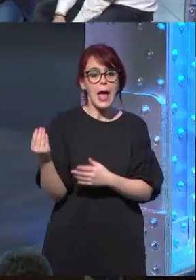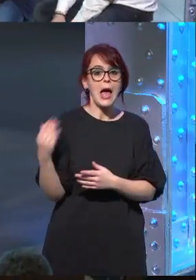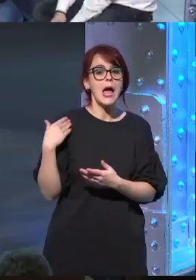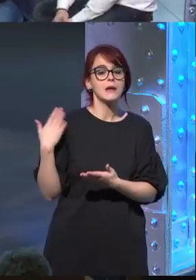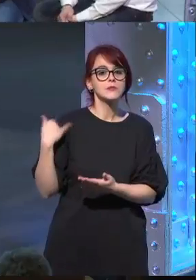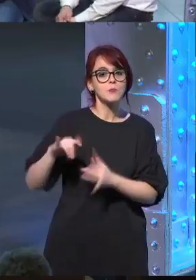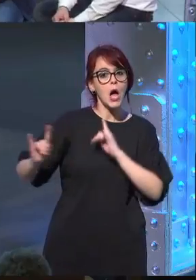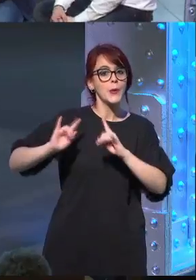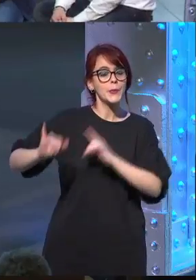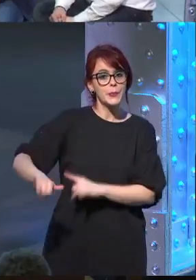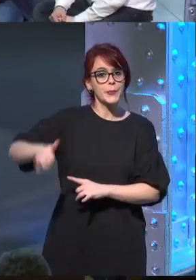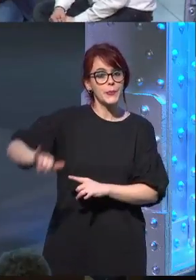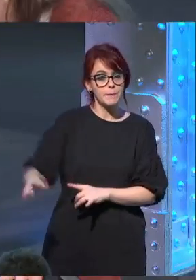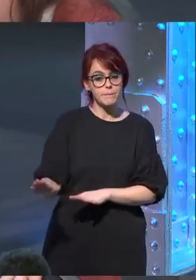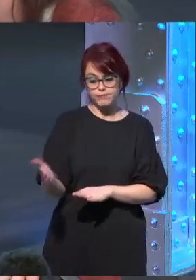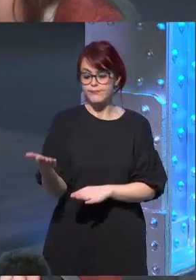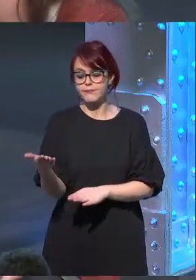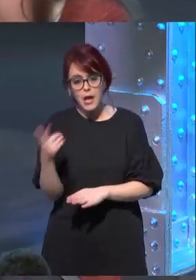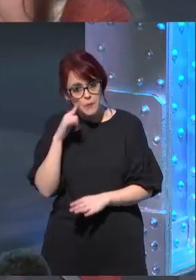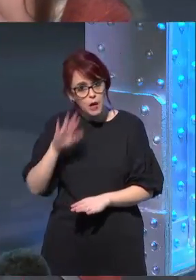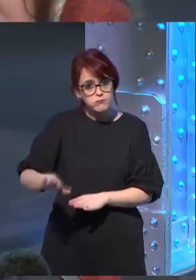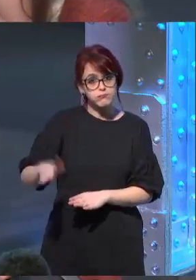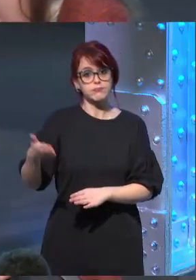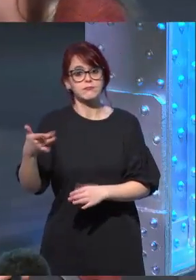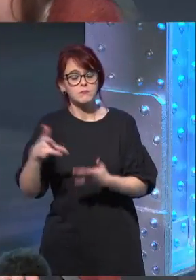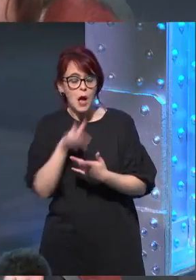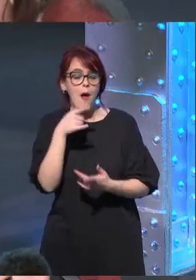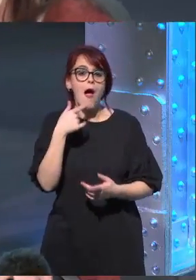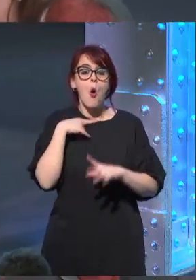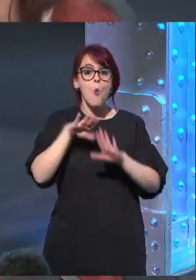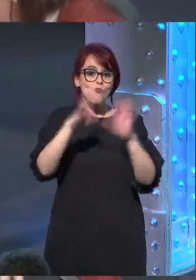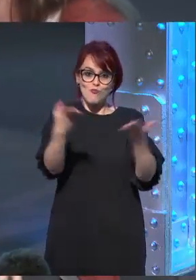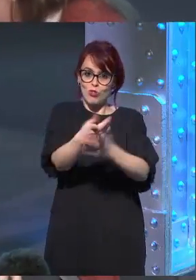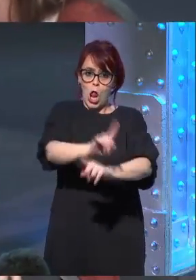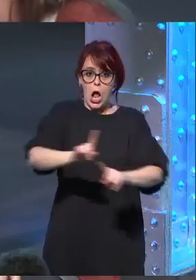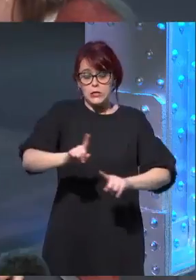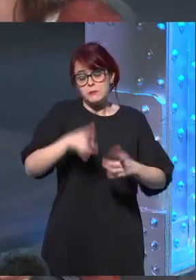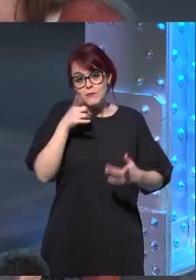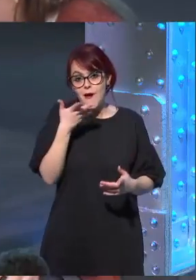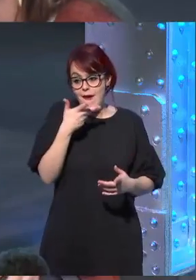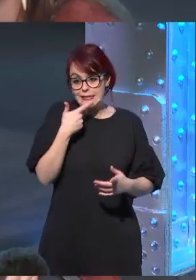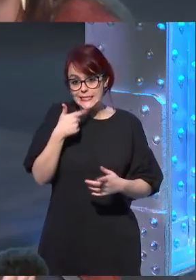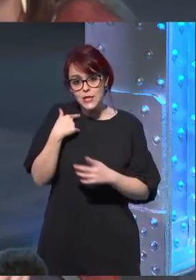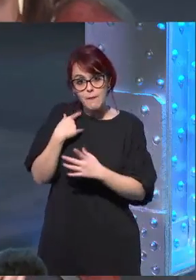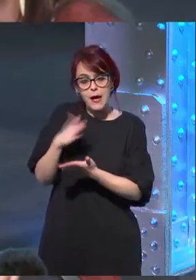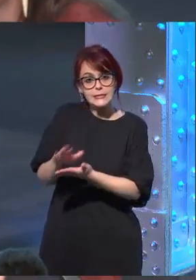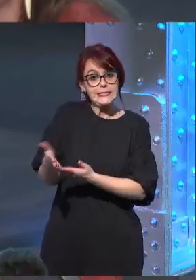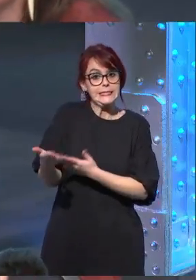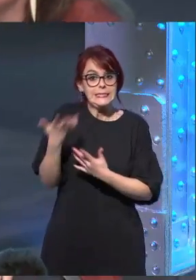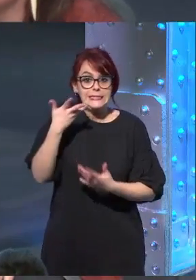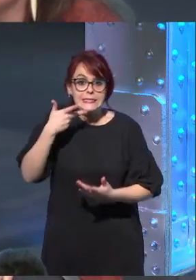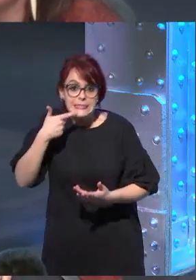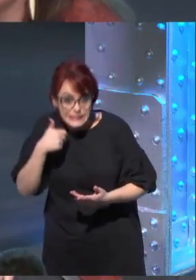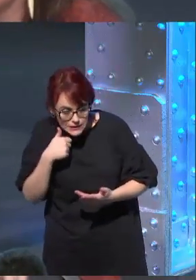written to me or something. But if I am studying at home and I receive a notification, I check it. If I don't,